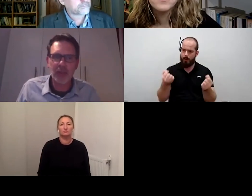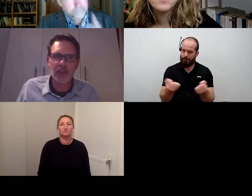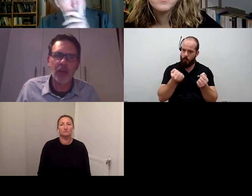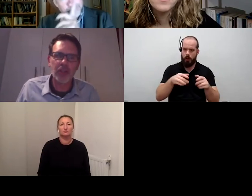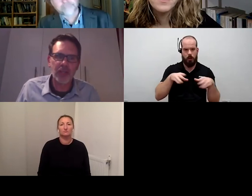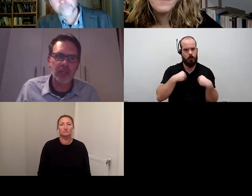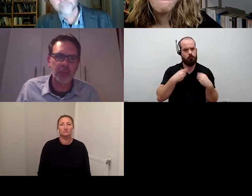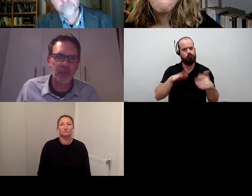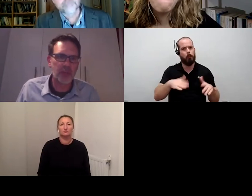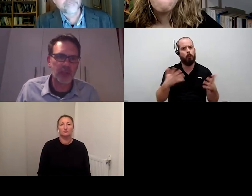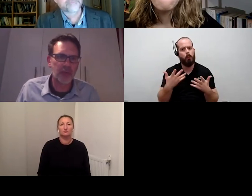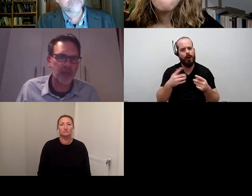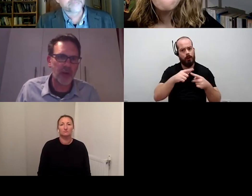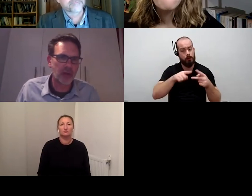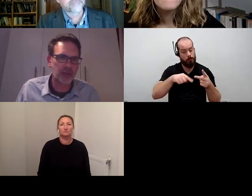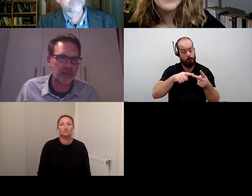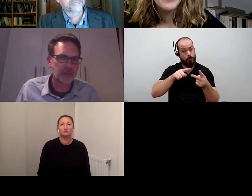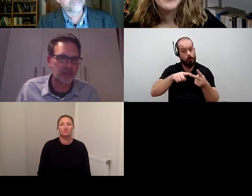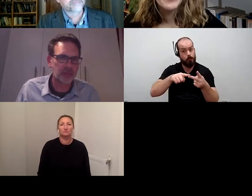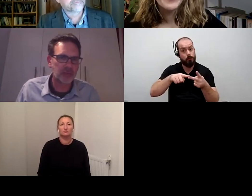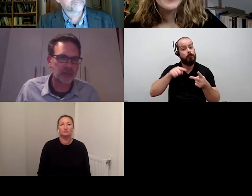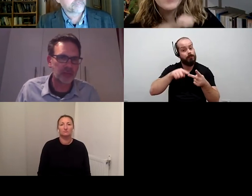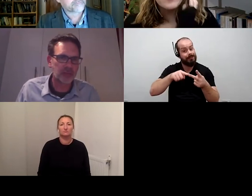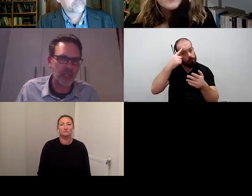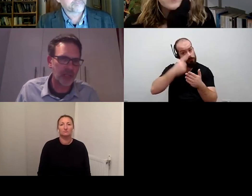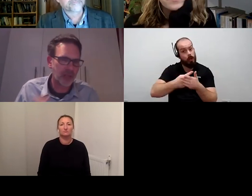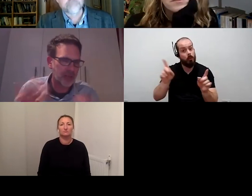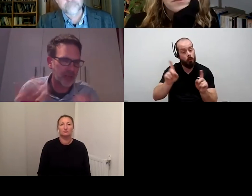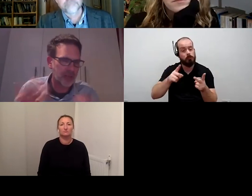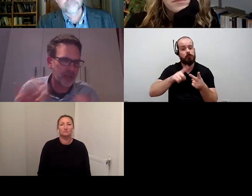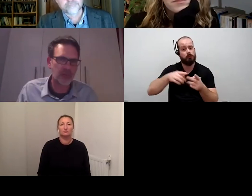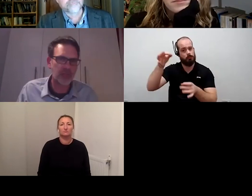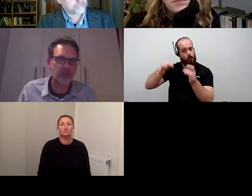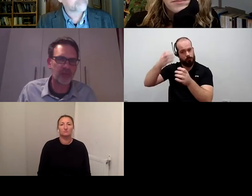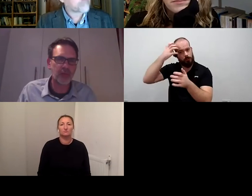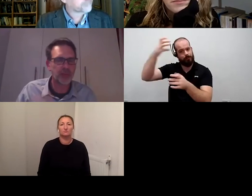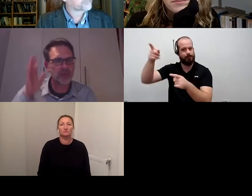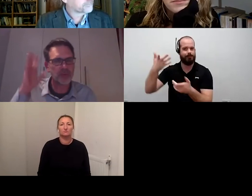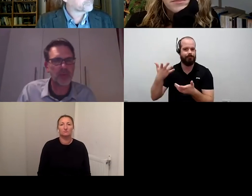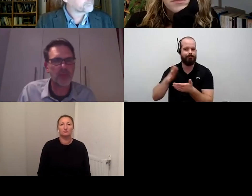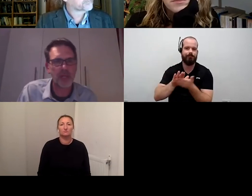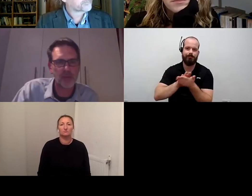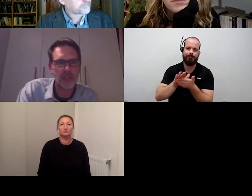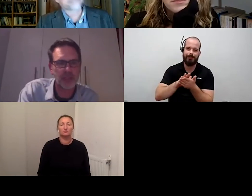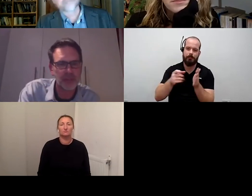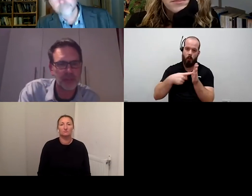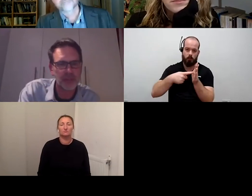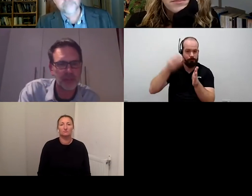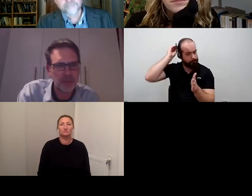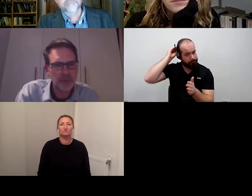energy markets are designed by policymakers. They're not free markets. And I think that's just to be very important to keep in the back of your